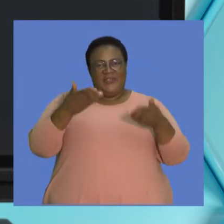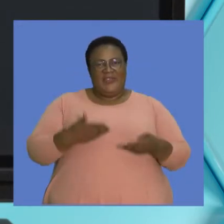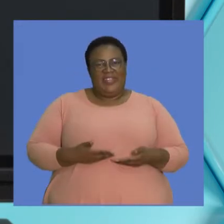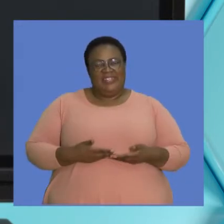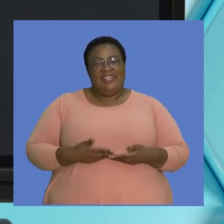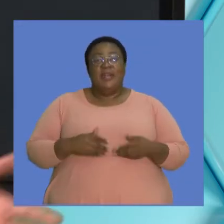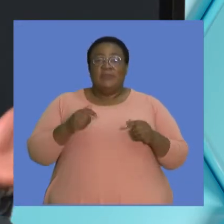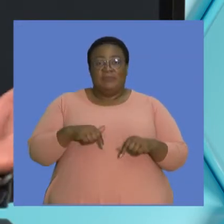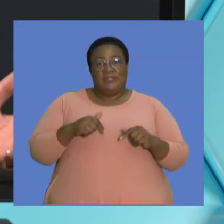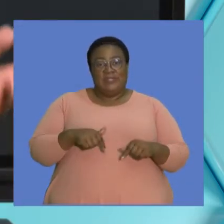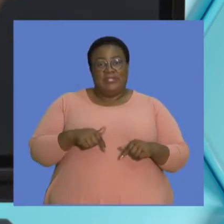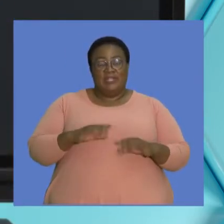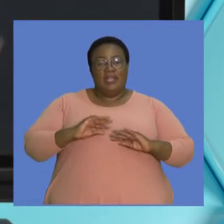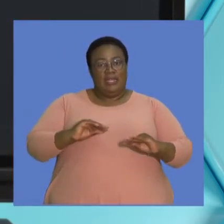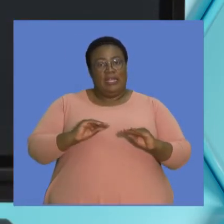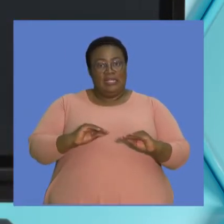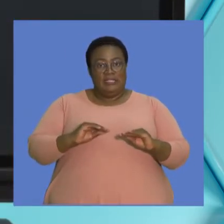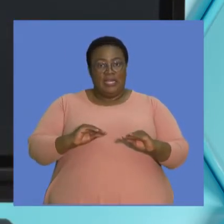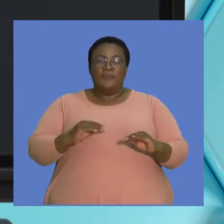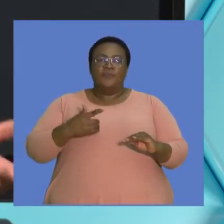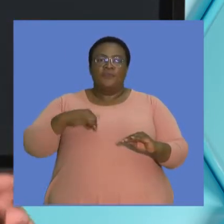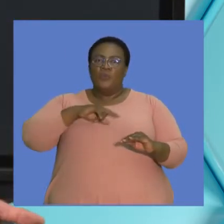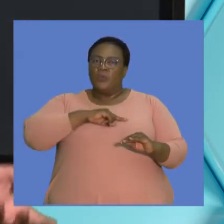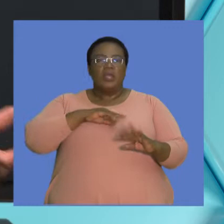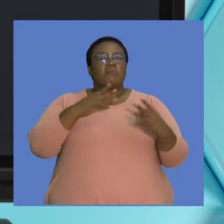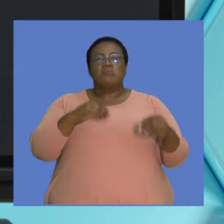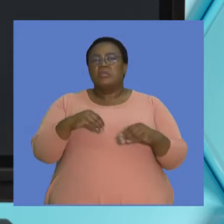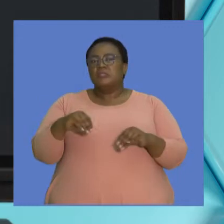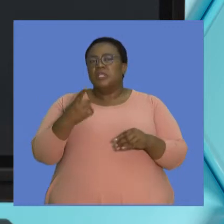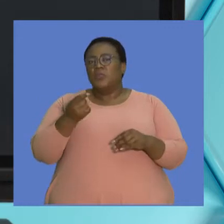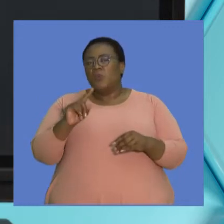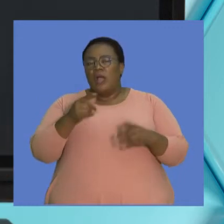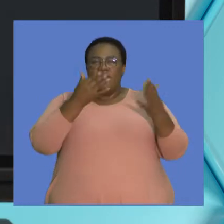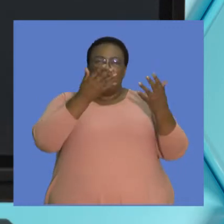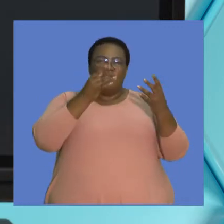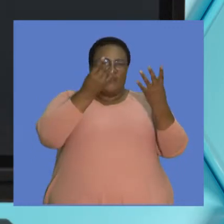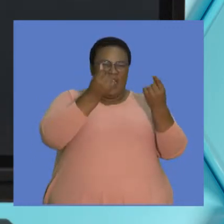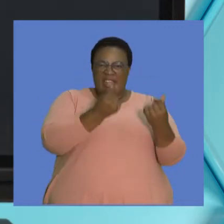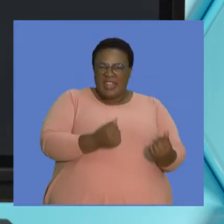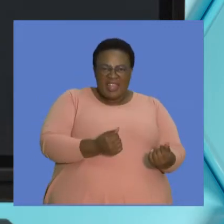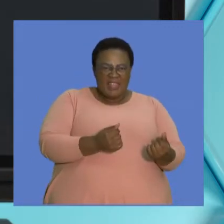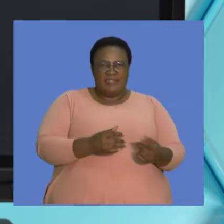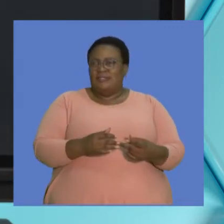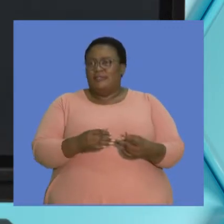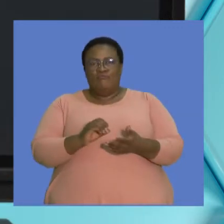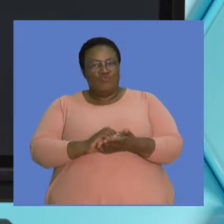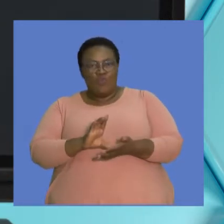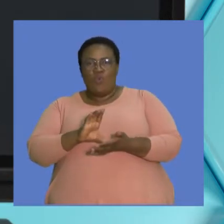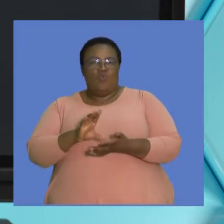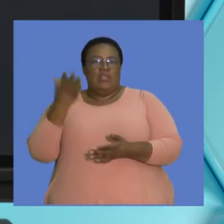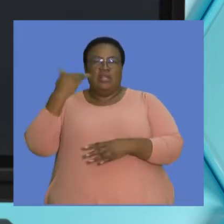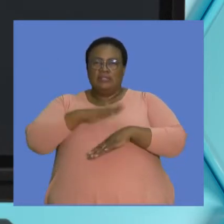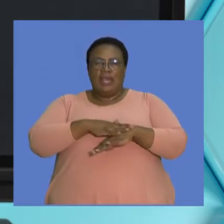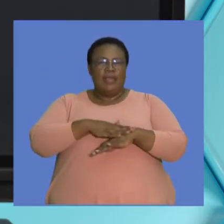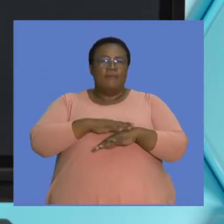today's lesson. So, we've been busy with some finance and growth. The last time we looked at timelines and we looked